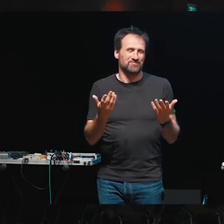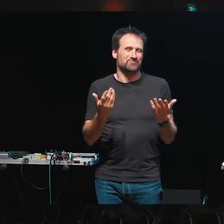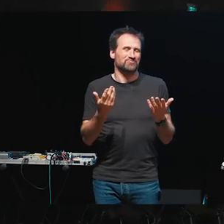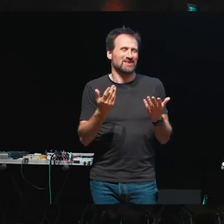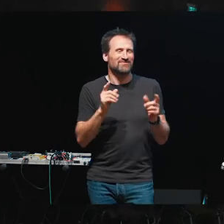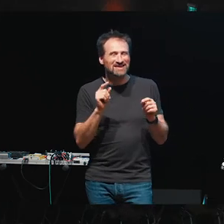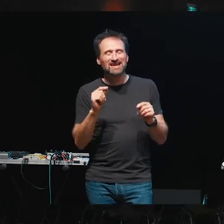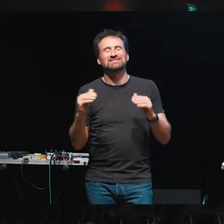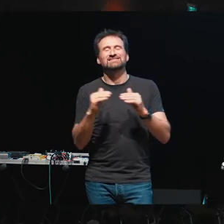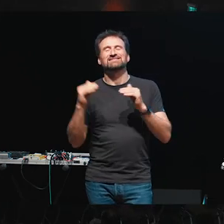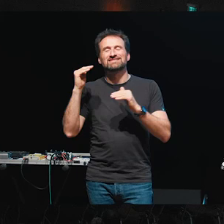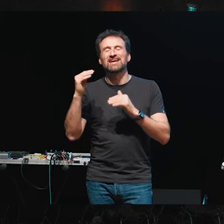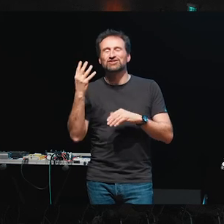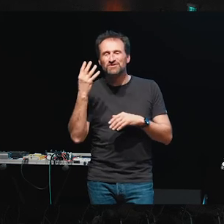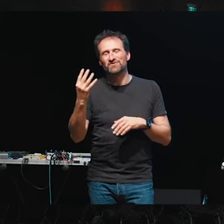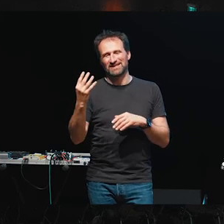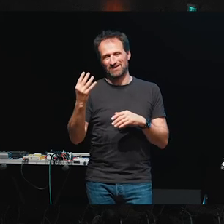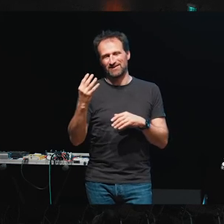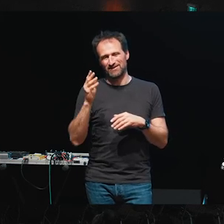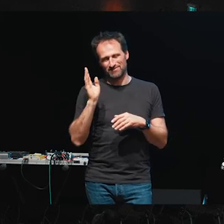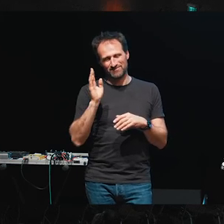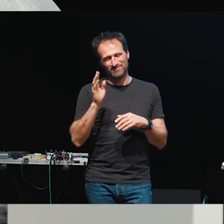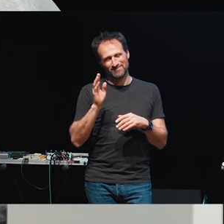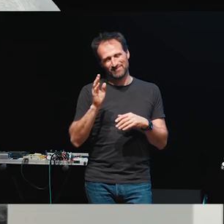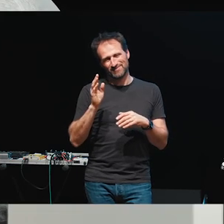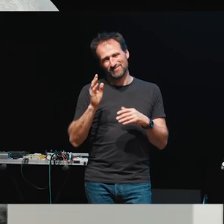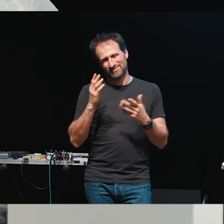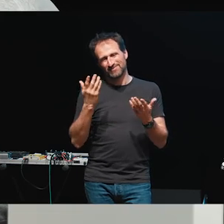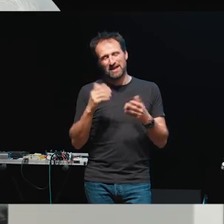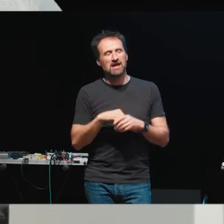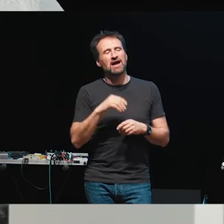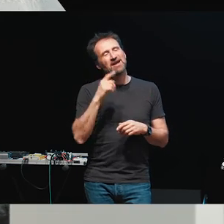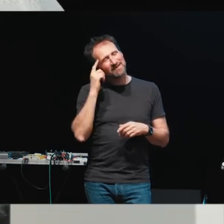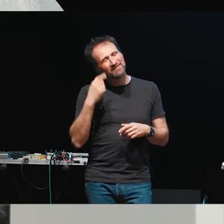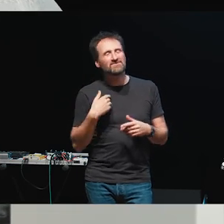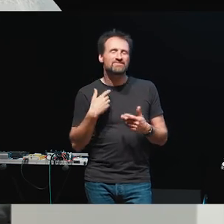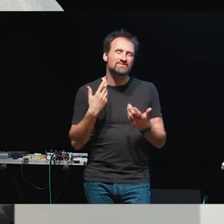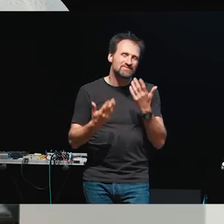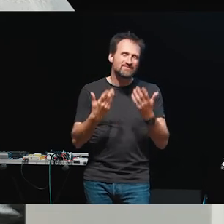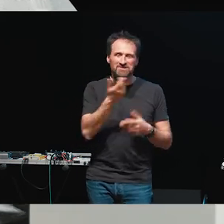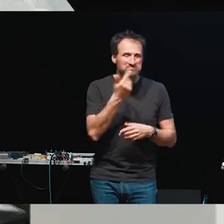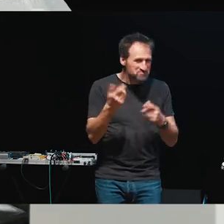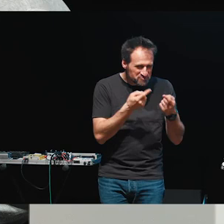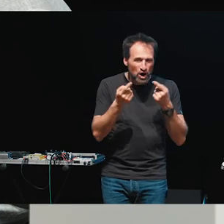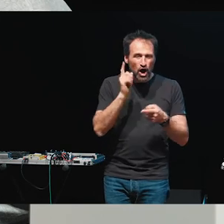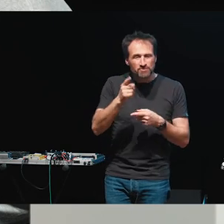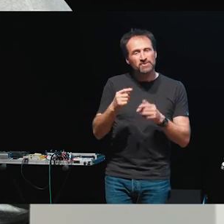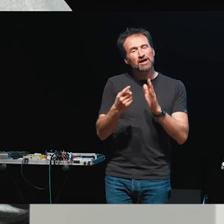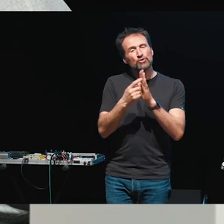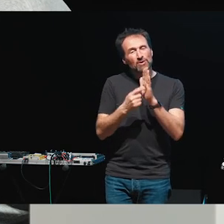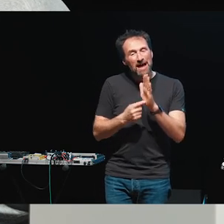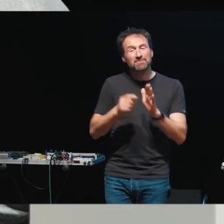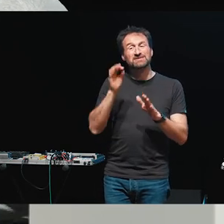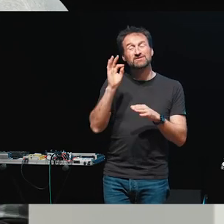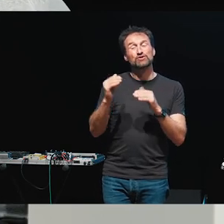I think we did discuss this particular question of whether we would lower the amount, and I don't think there was much interest in lowering the requirements for